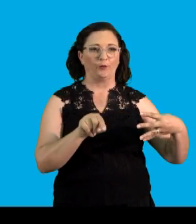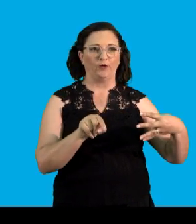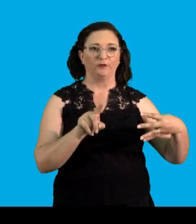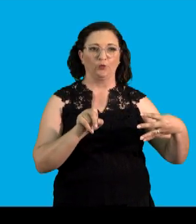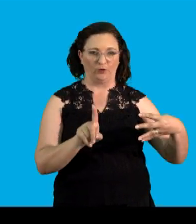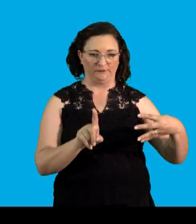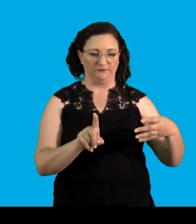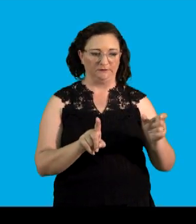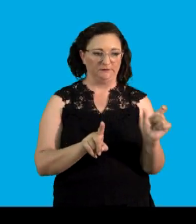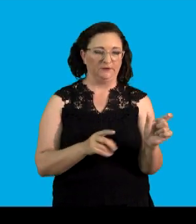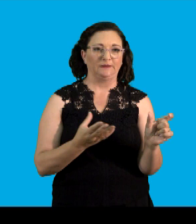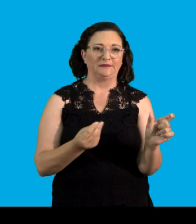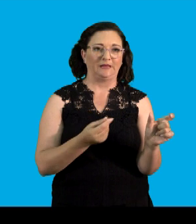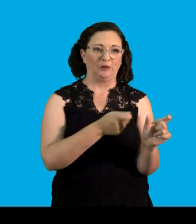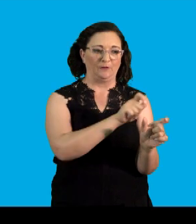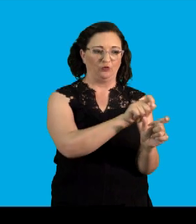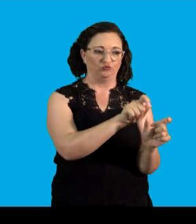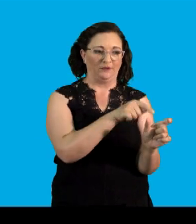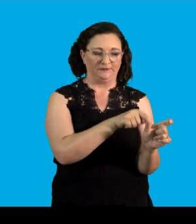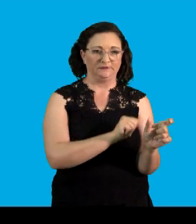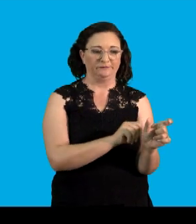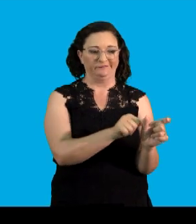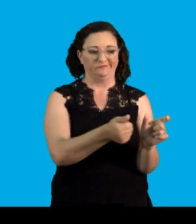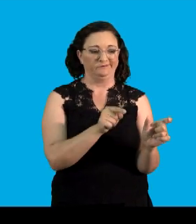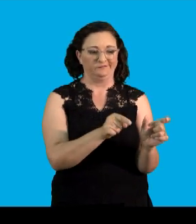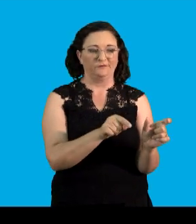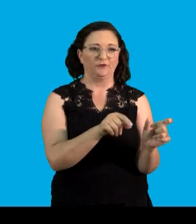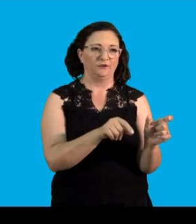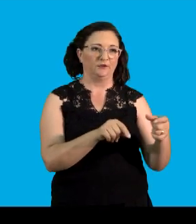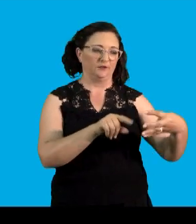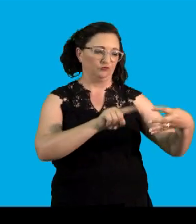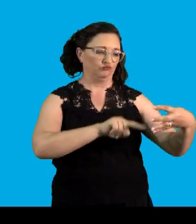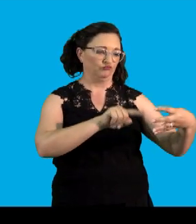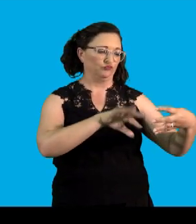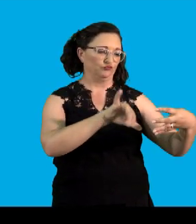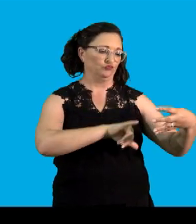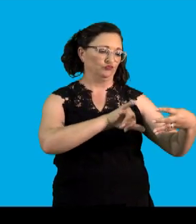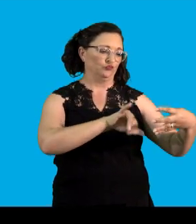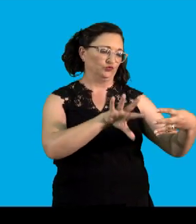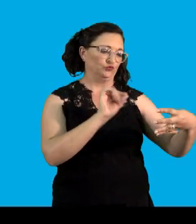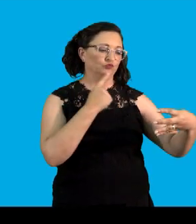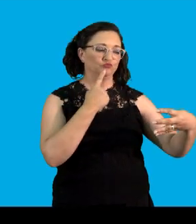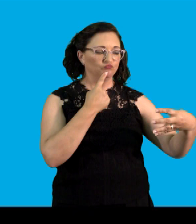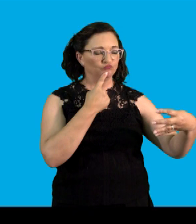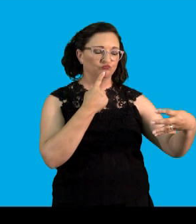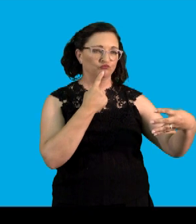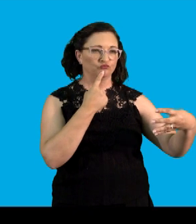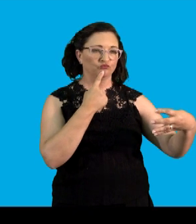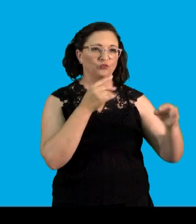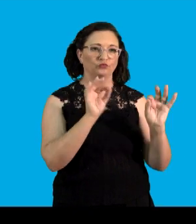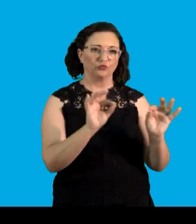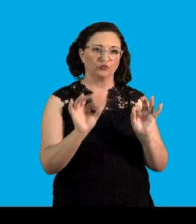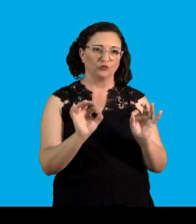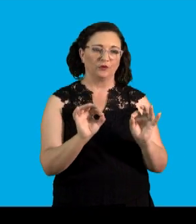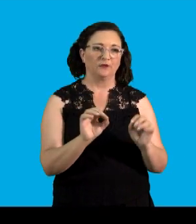1.1.1. This is in your book. Then we want the answer. The answer you'll just show by writing a letter next to it, the correct